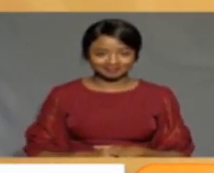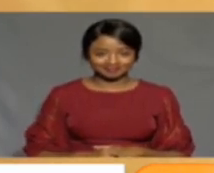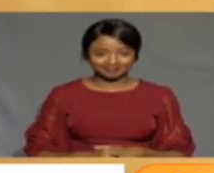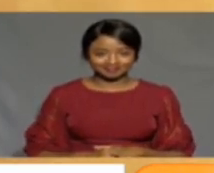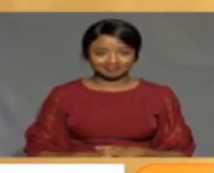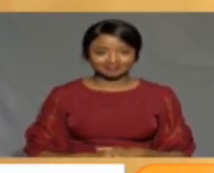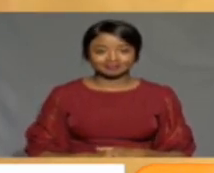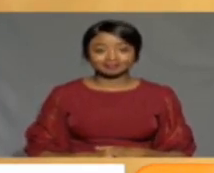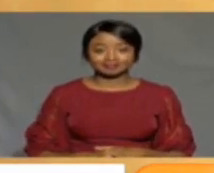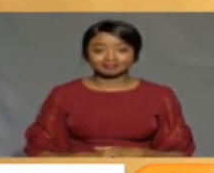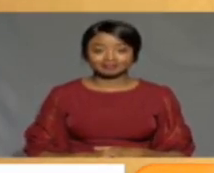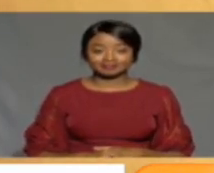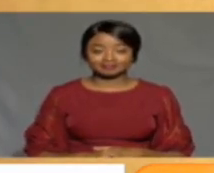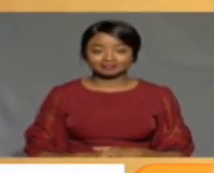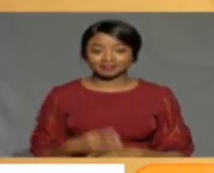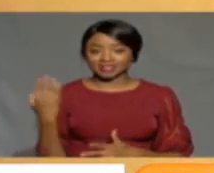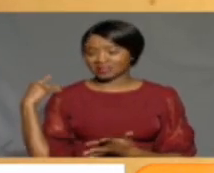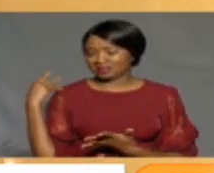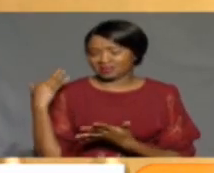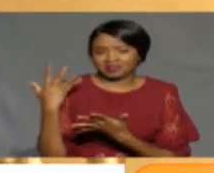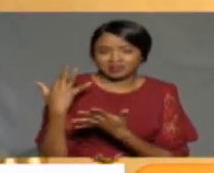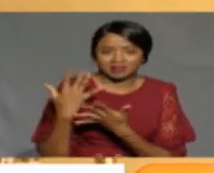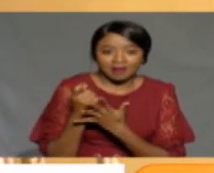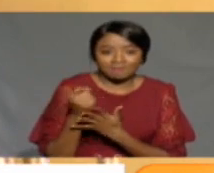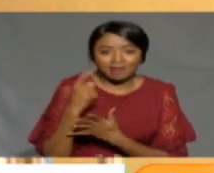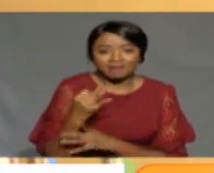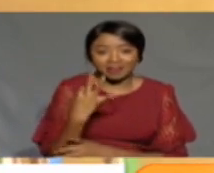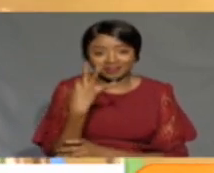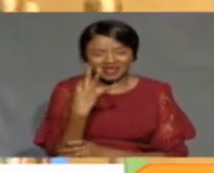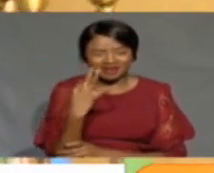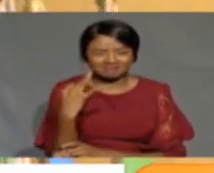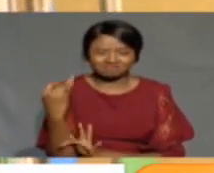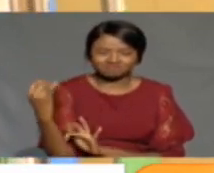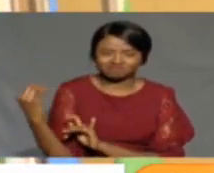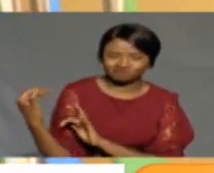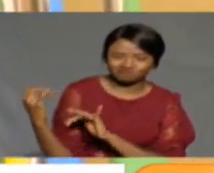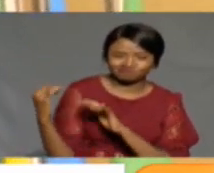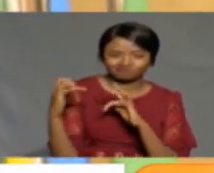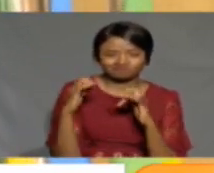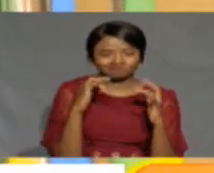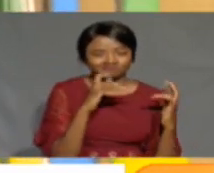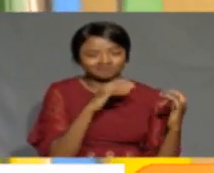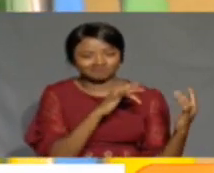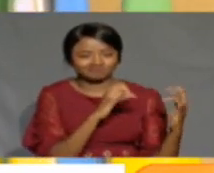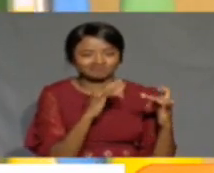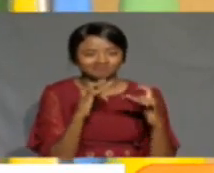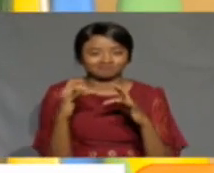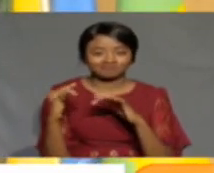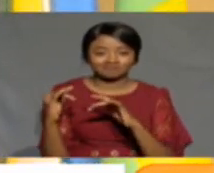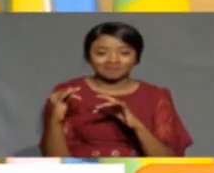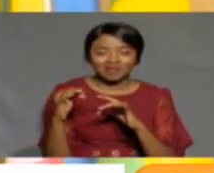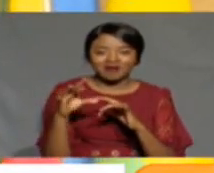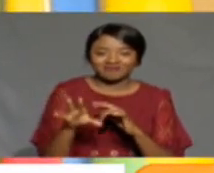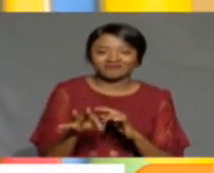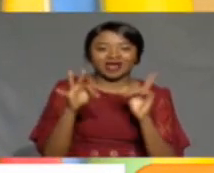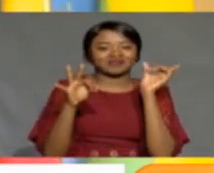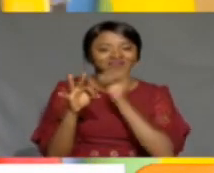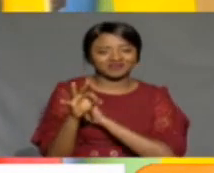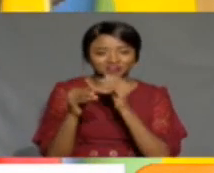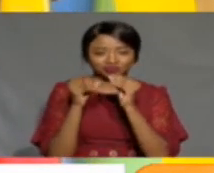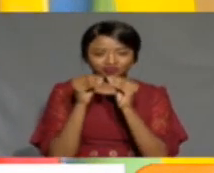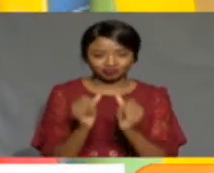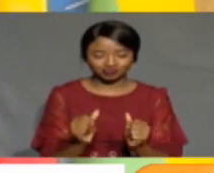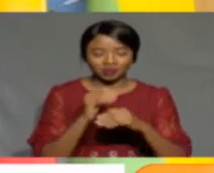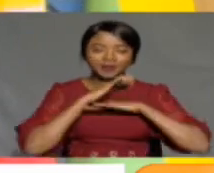More than 3 months into a stalemate aggravated by a vicious sibling rivalry between the two chambers of parliament, a solution is finally in sight